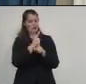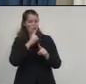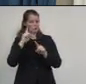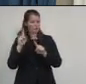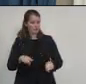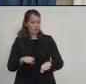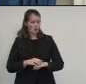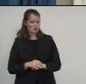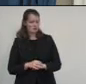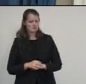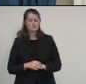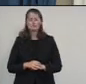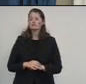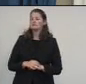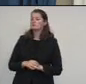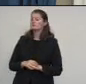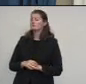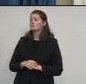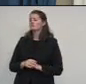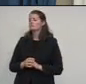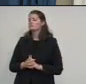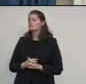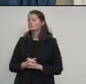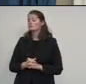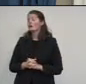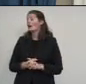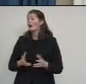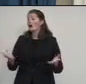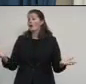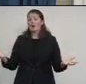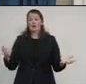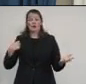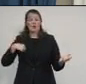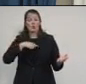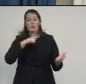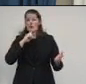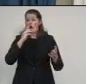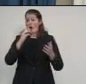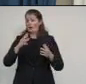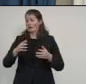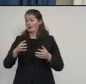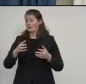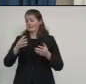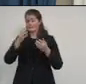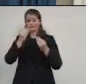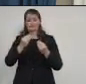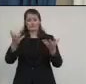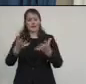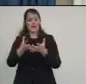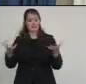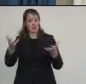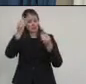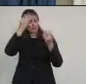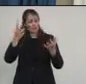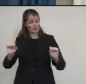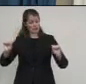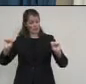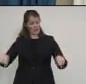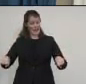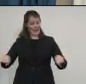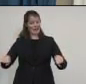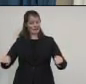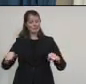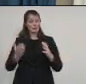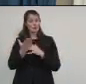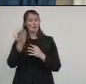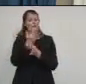up with a proposal, how to do this safely. Different states have done it different ways. This isn't, this is a best practice, whatever they can come up